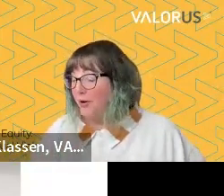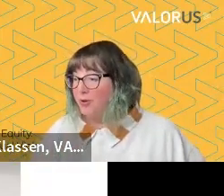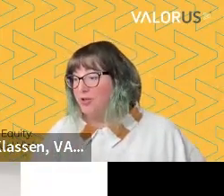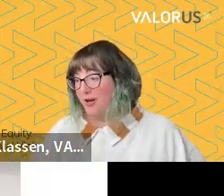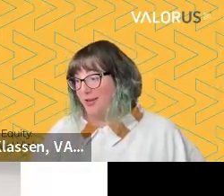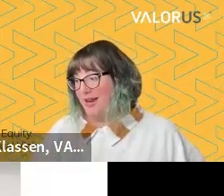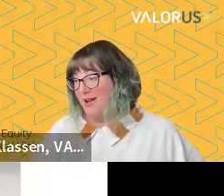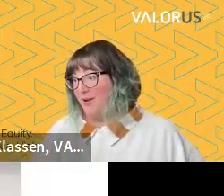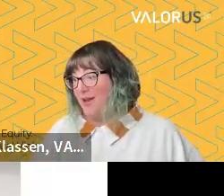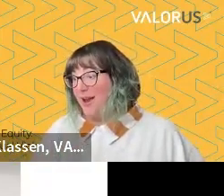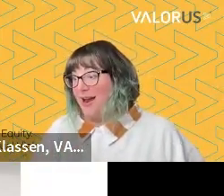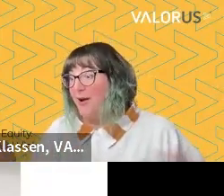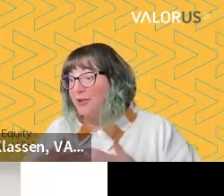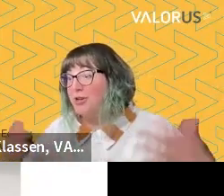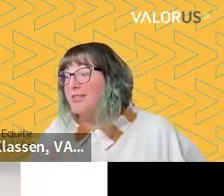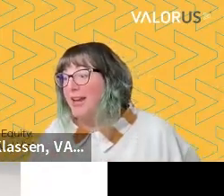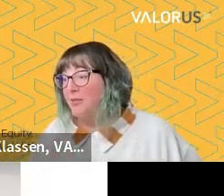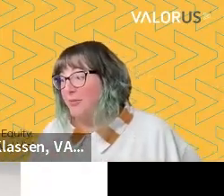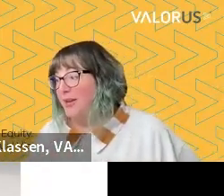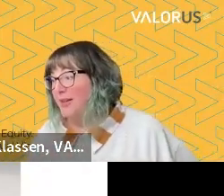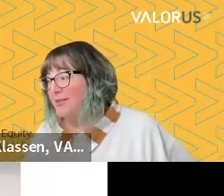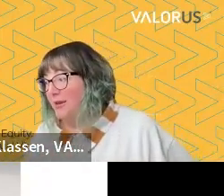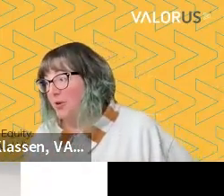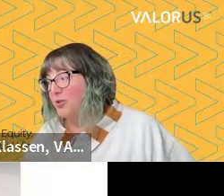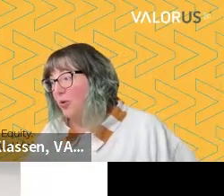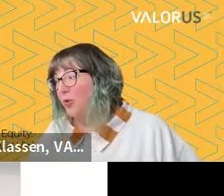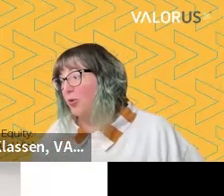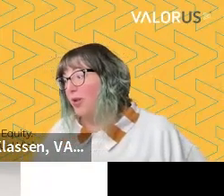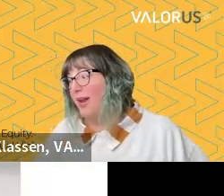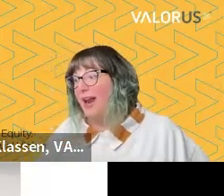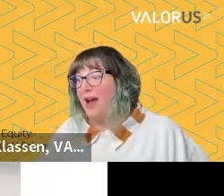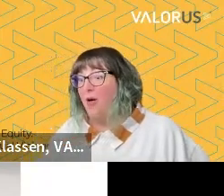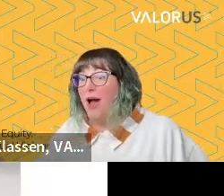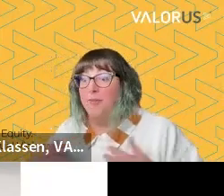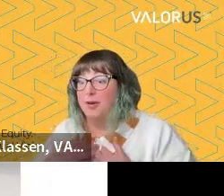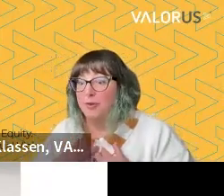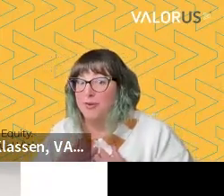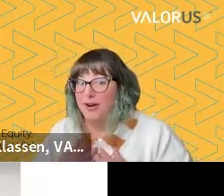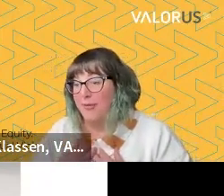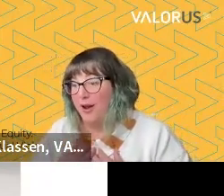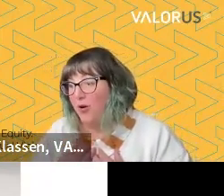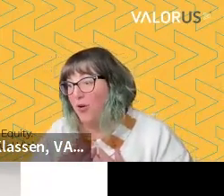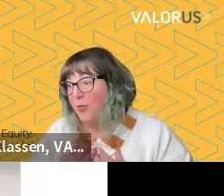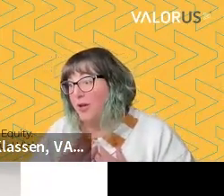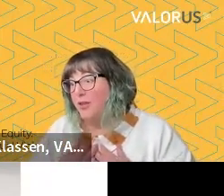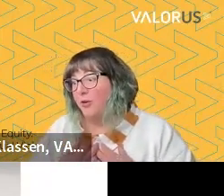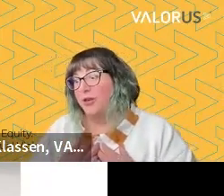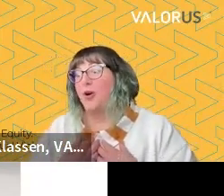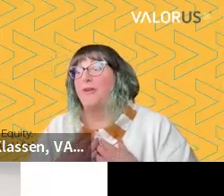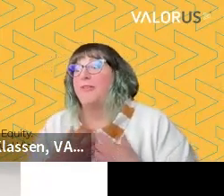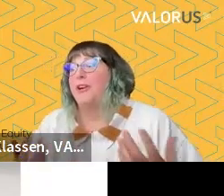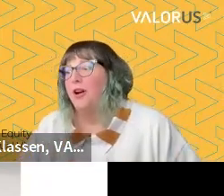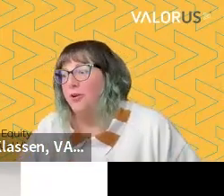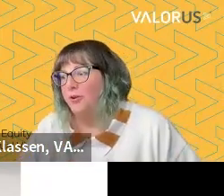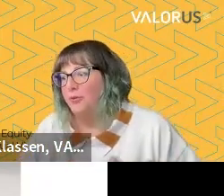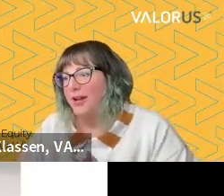people, I don't know who to trust now. Now I don't trust anyone because someone told, and now I'm being moved out of my home, the only